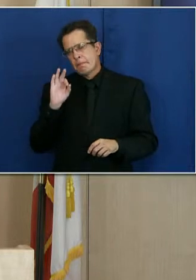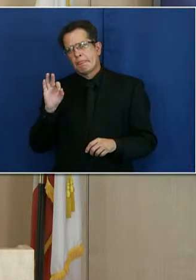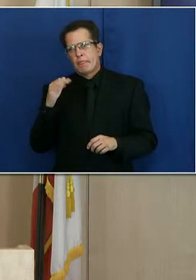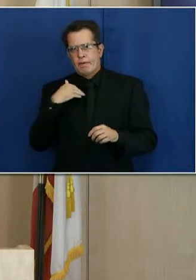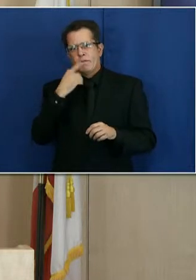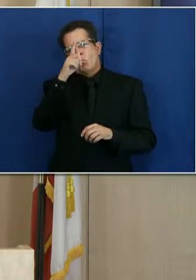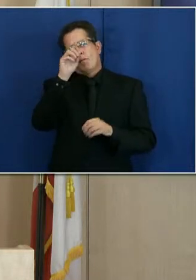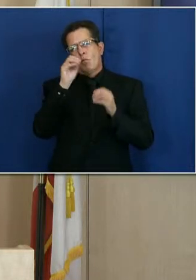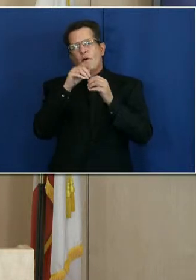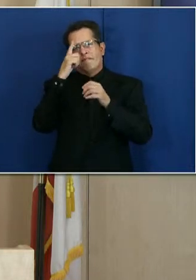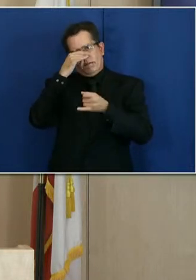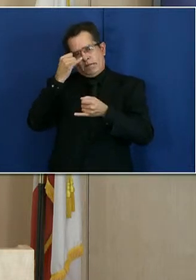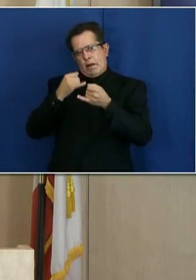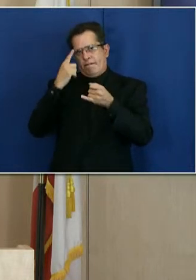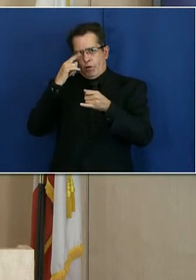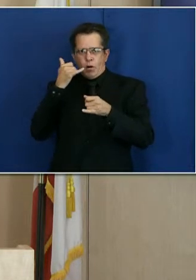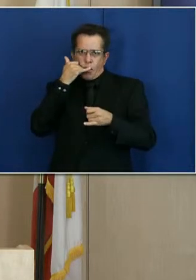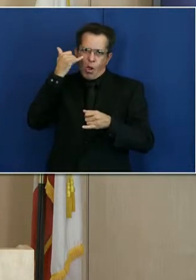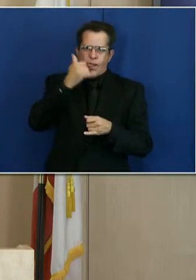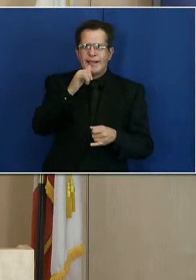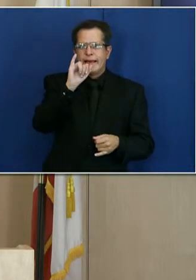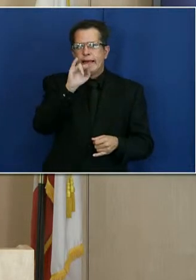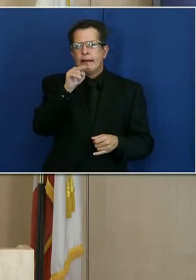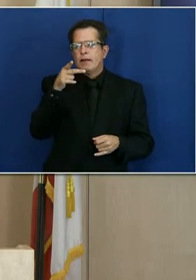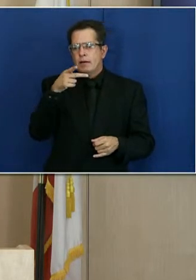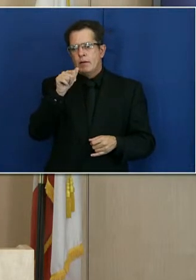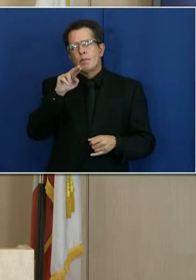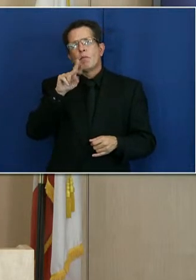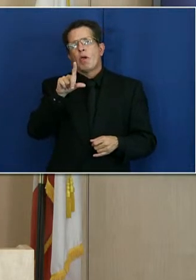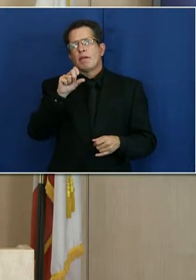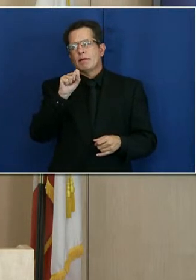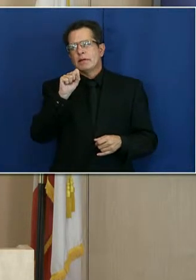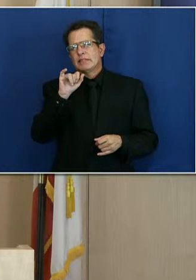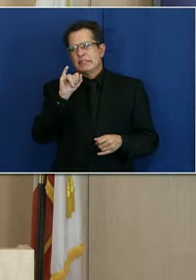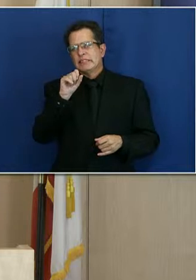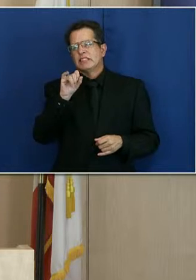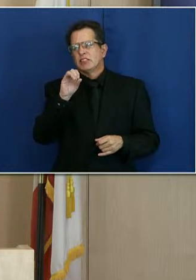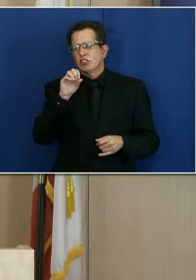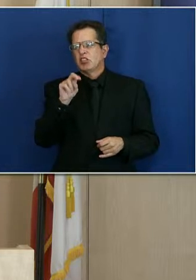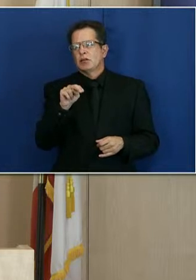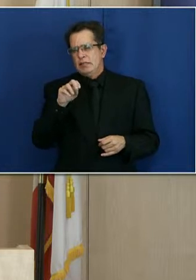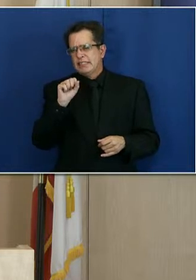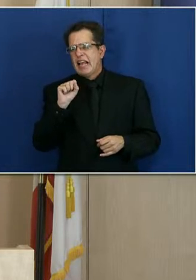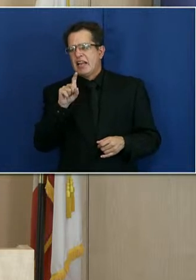Okay, we have one final call in. Paul Sisson, San Diego Union Tribune.